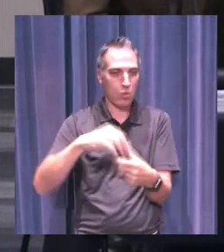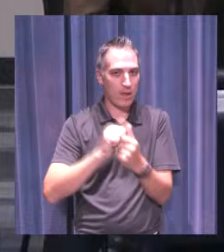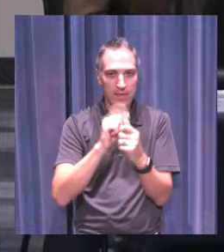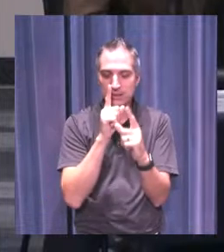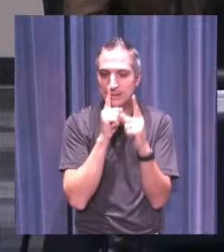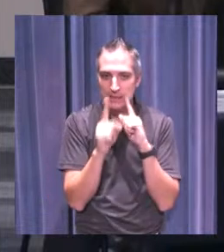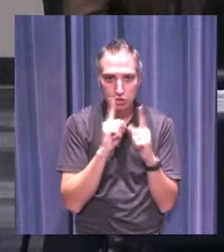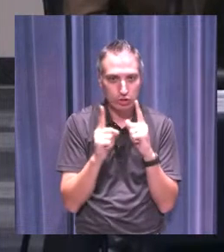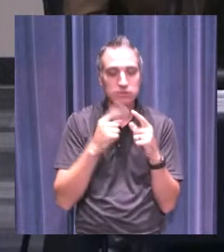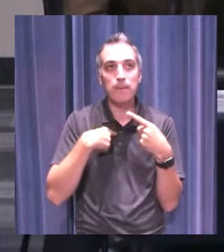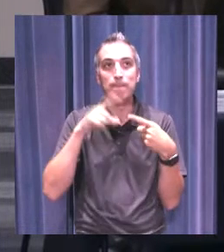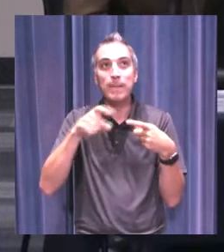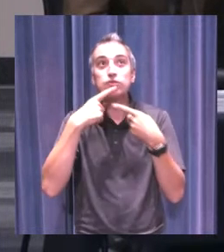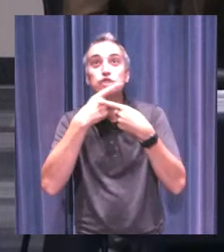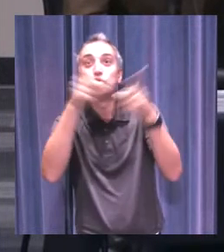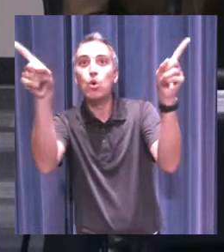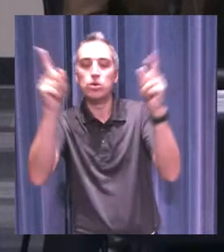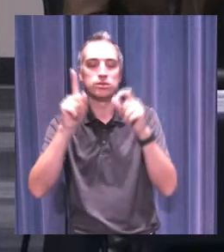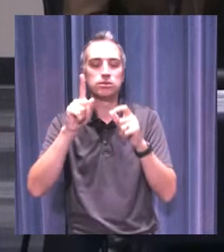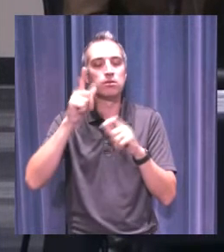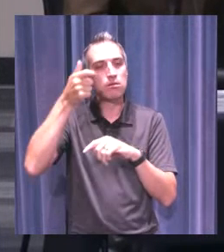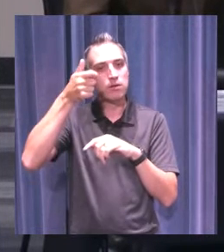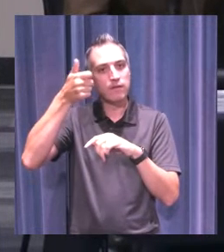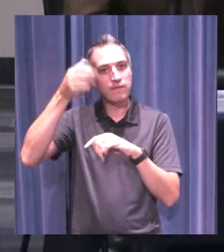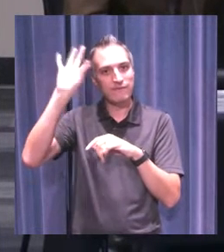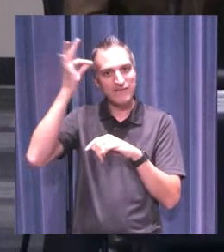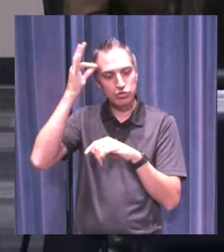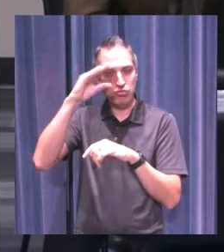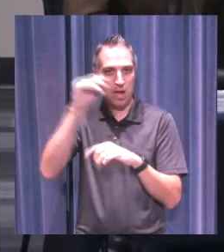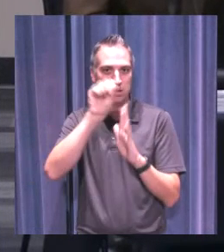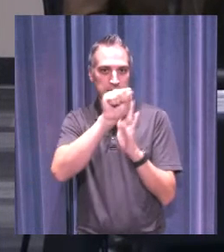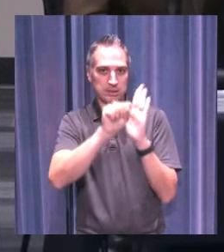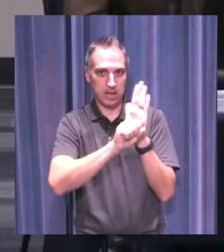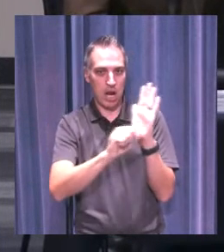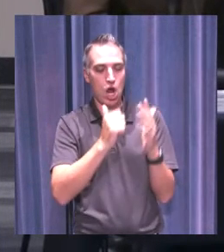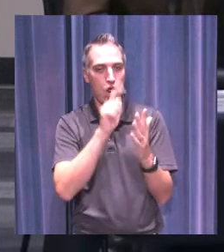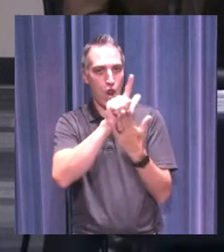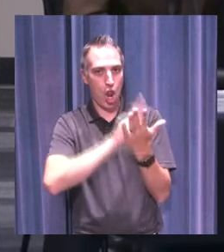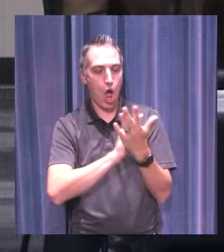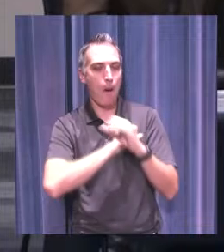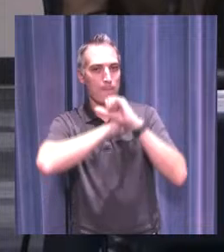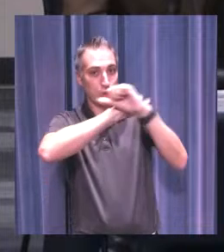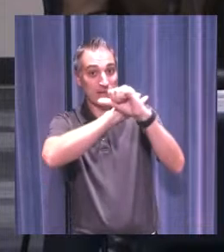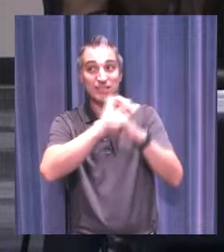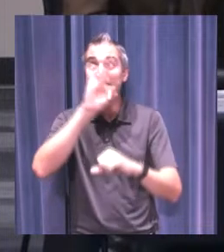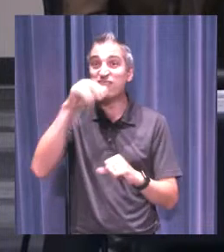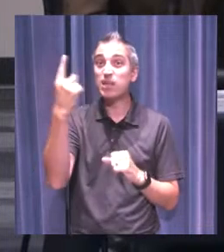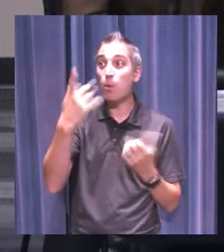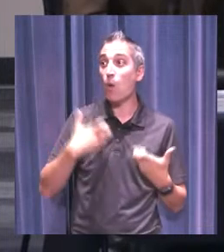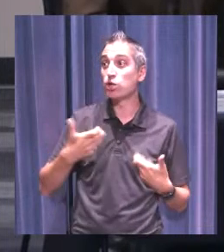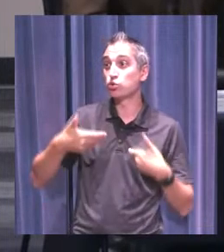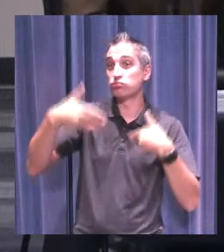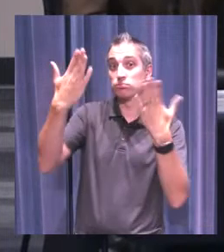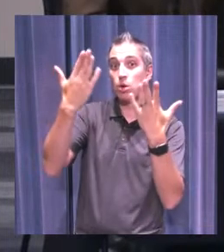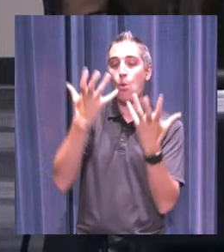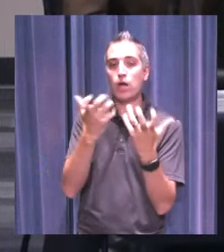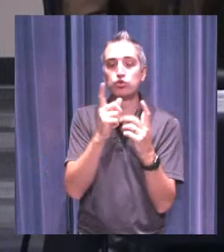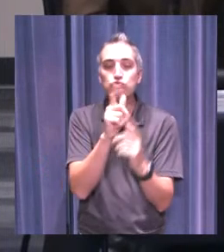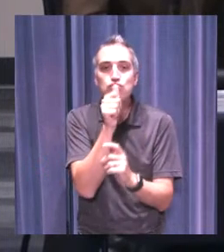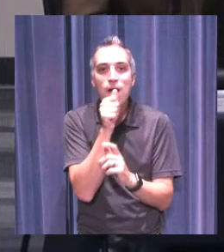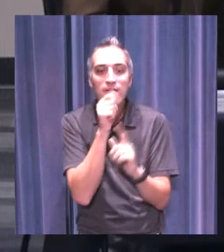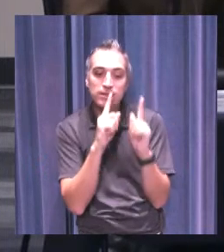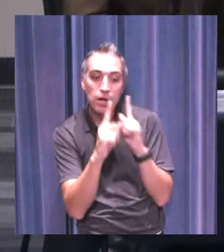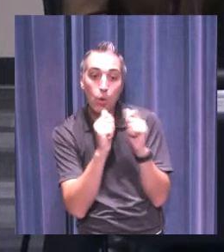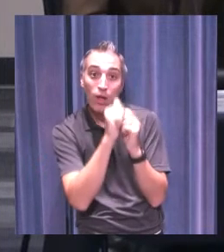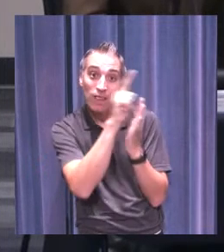discussion or disclosure by state officials under state and federal law. So if somebody wishes to make a motion to seek a closed session for that